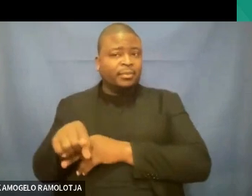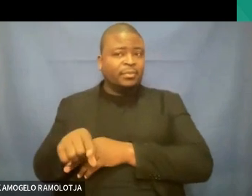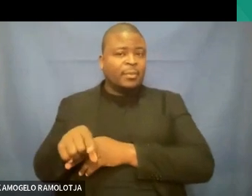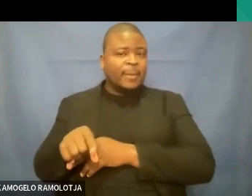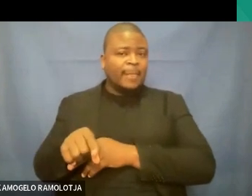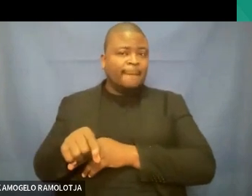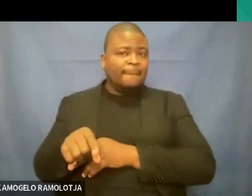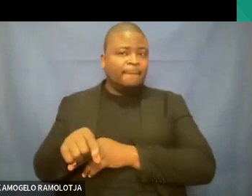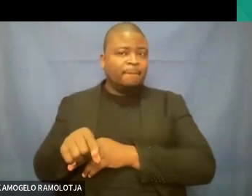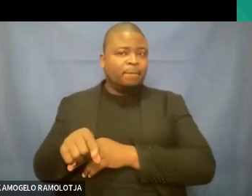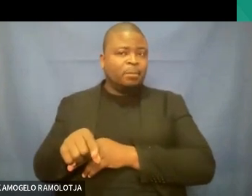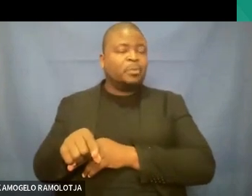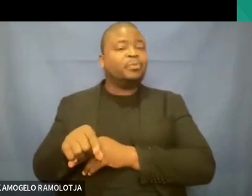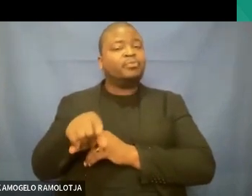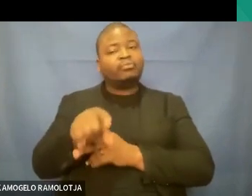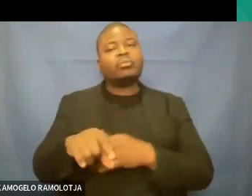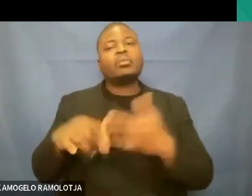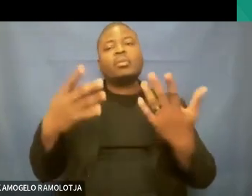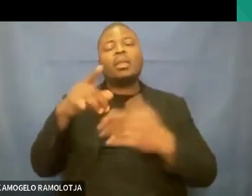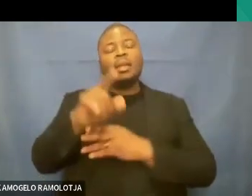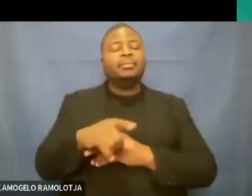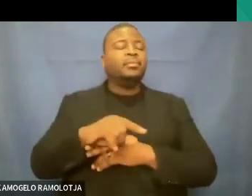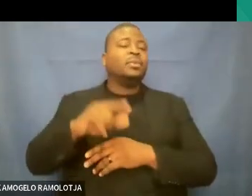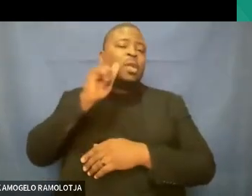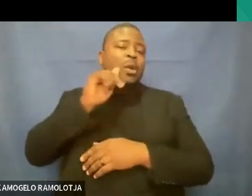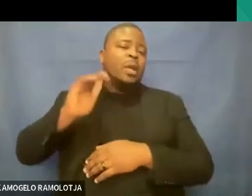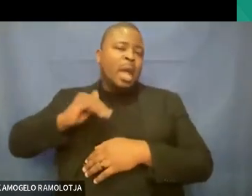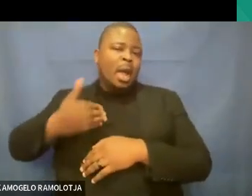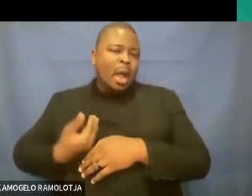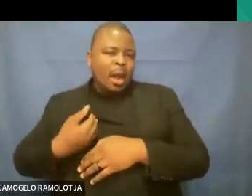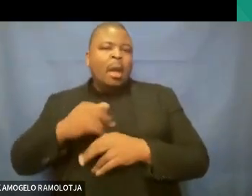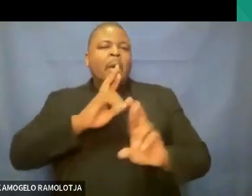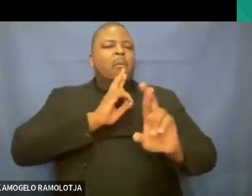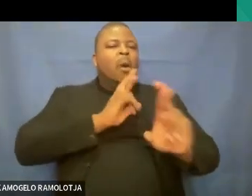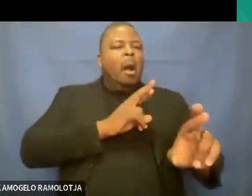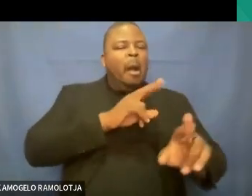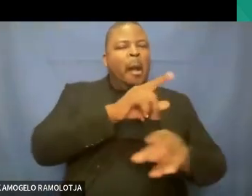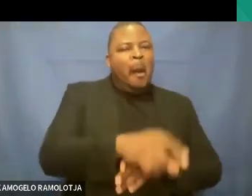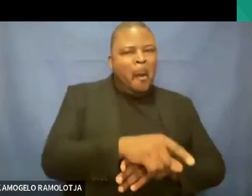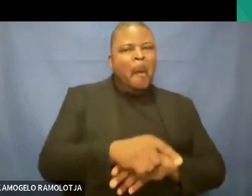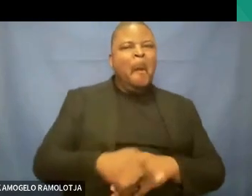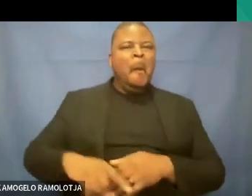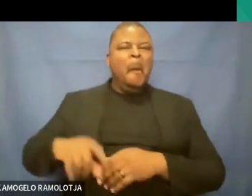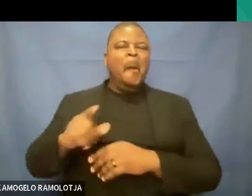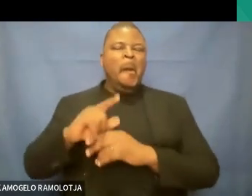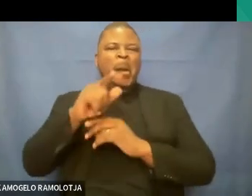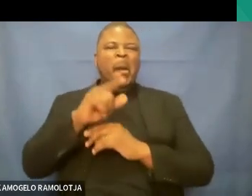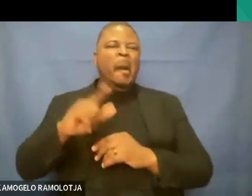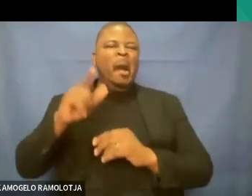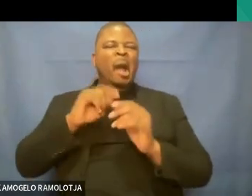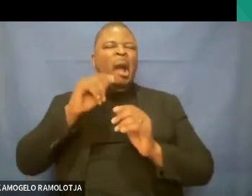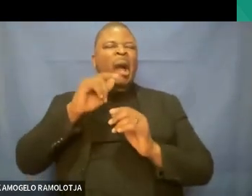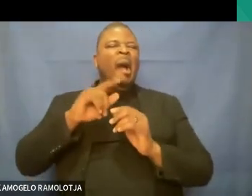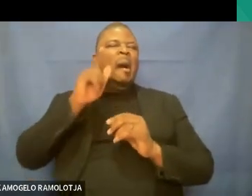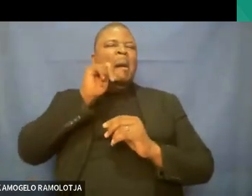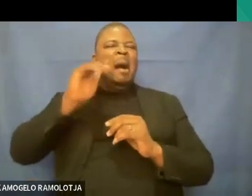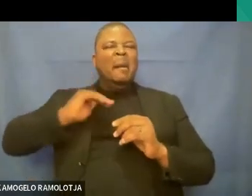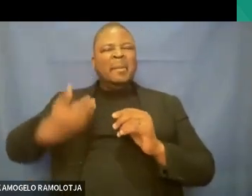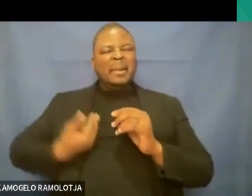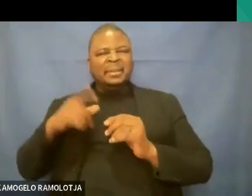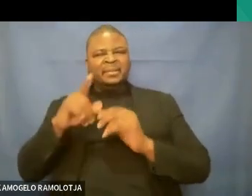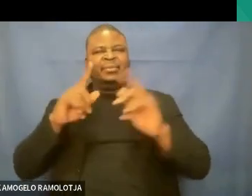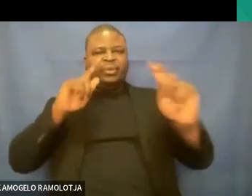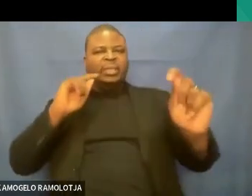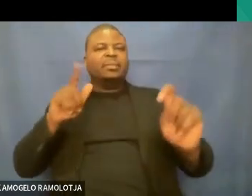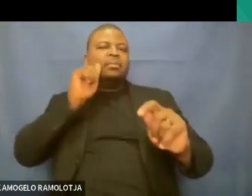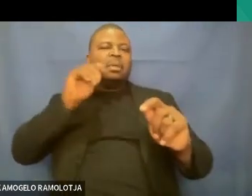towards issues of being gender responsive, gender sensitive, and some are gender blind. But what we mean by gender